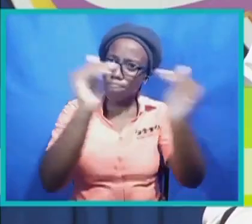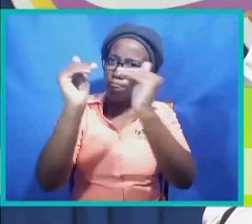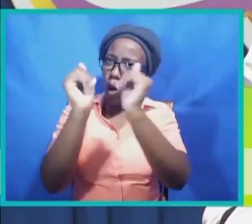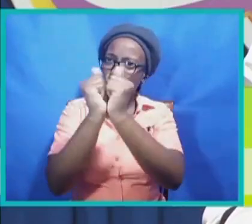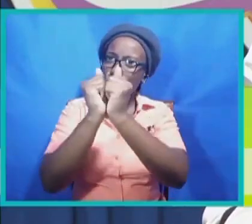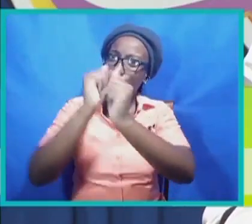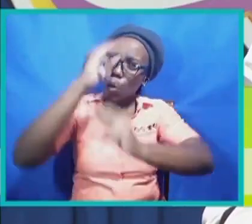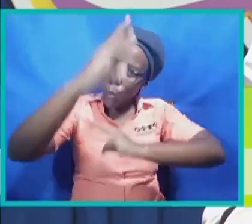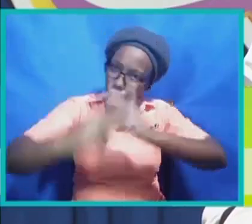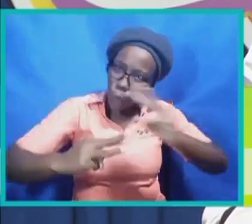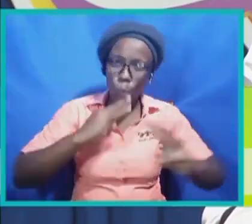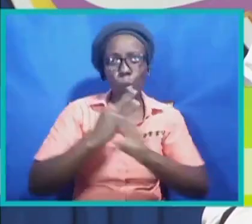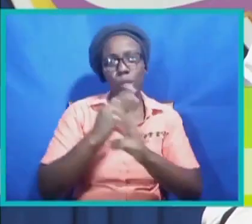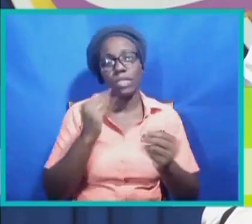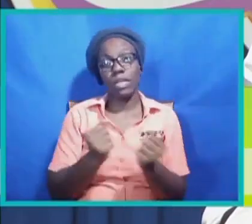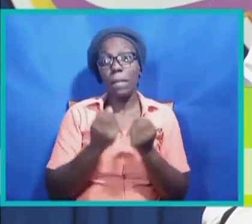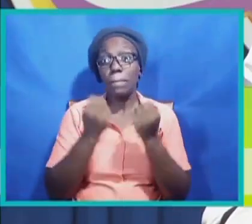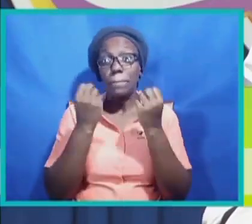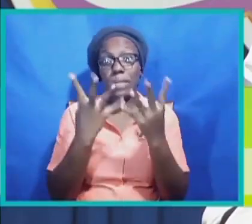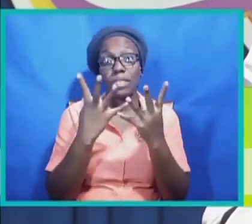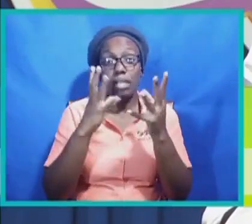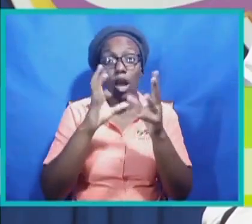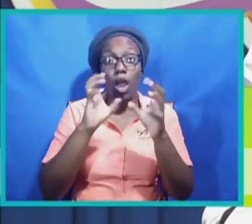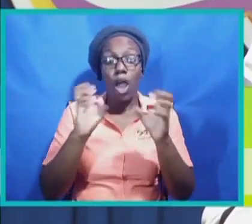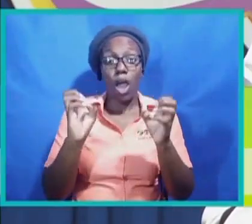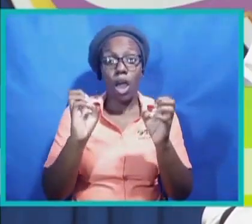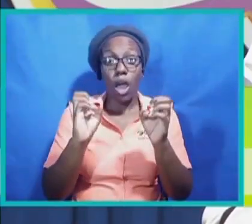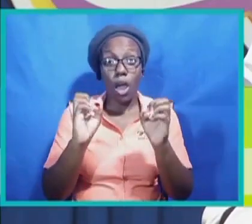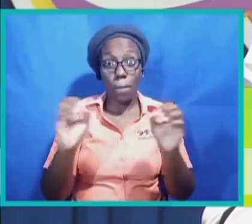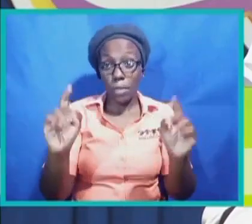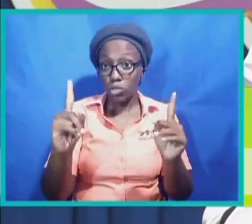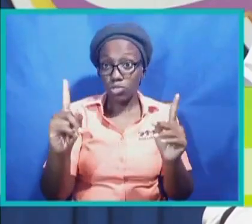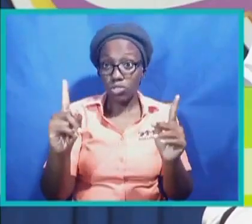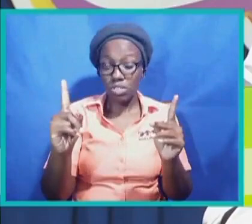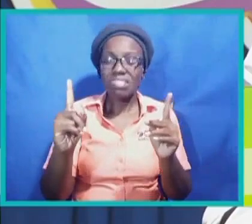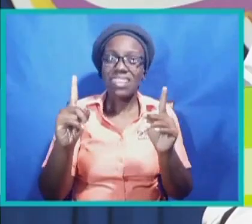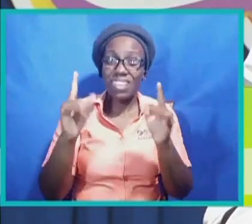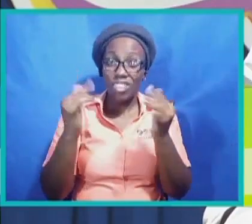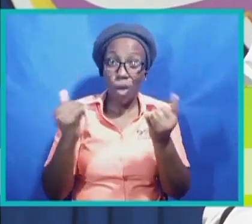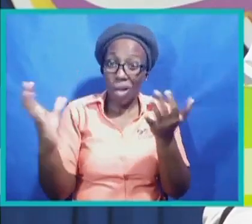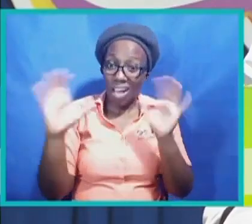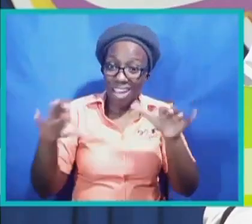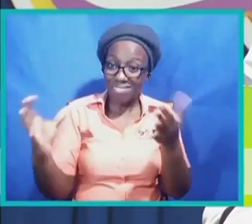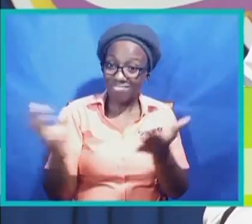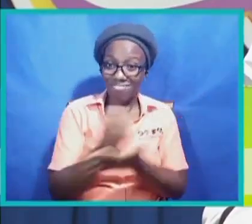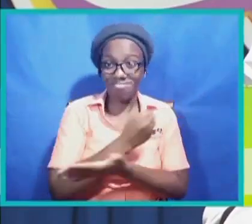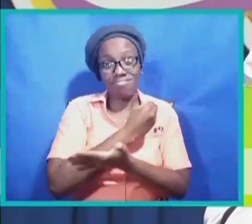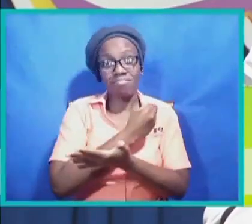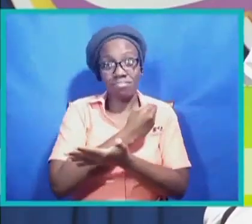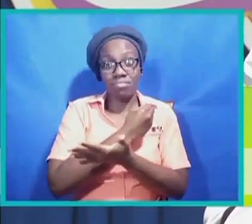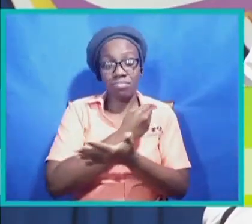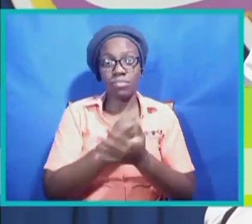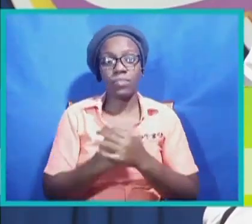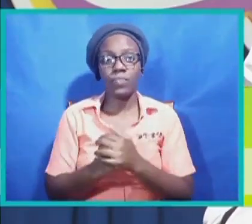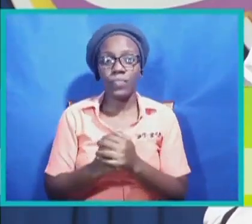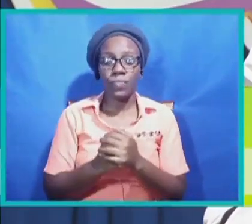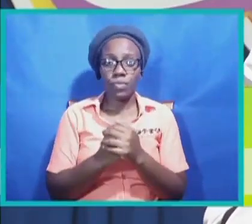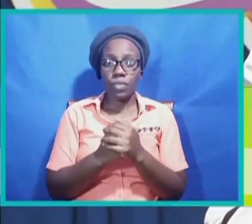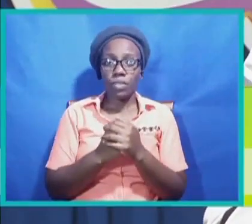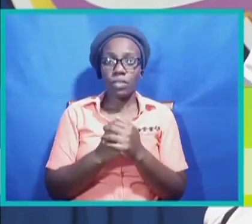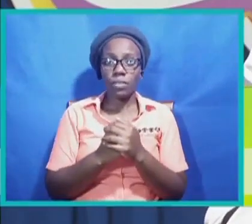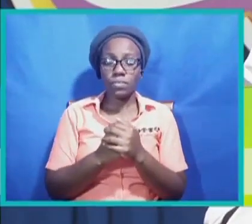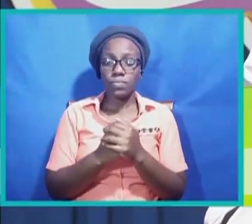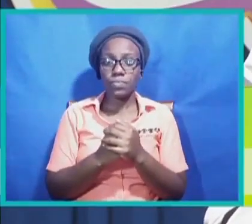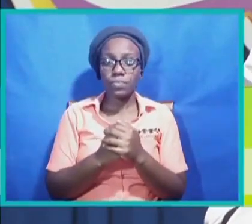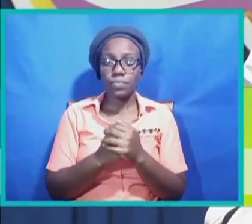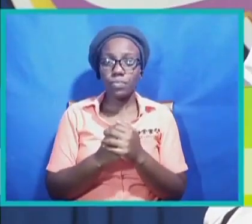pandemic to transform the curriculum and to help us deal with some of the specific